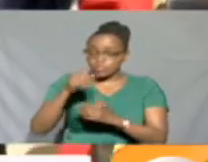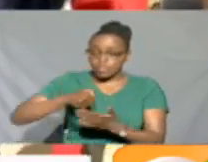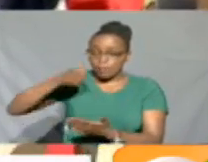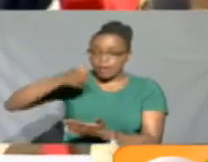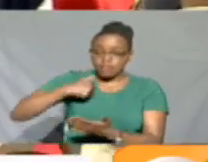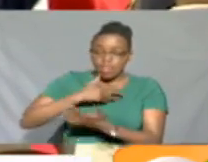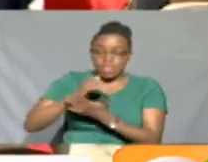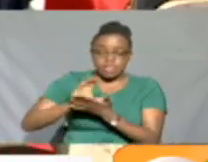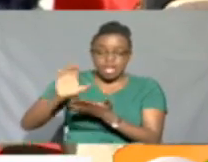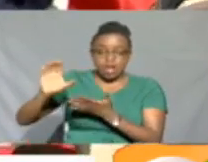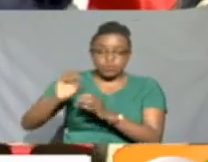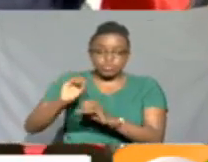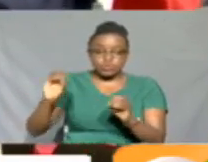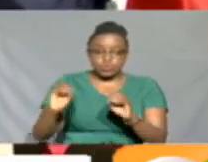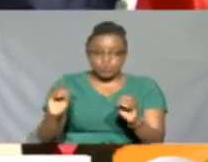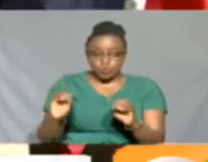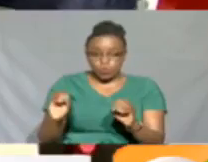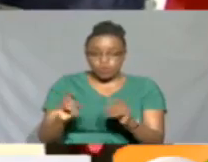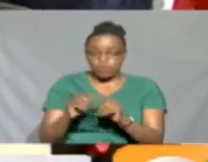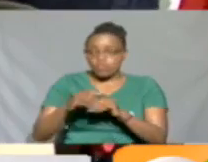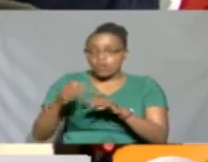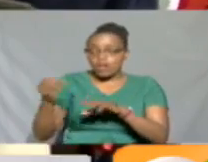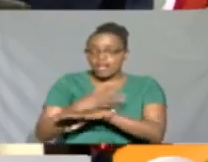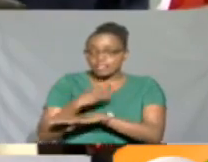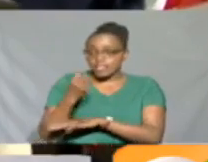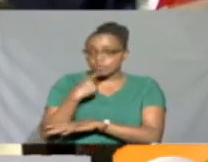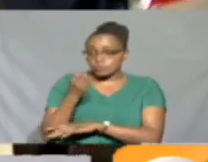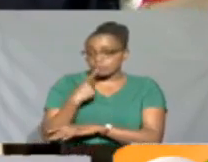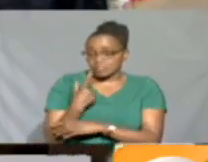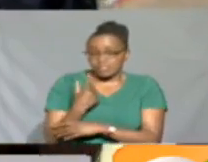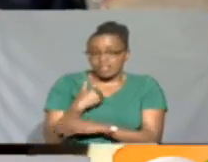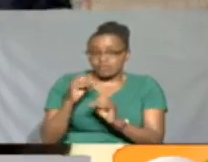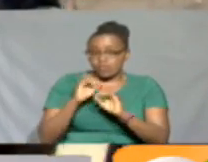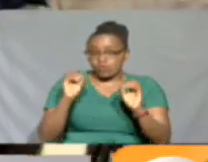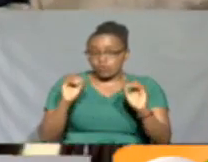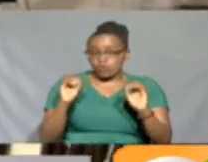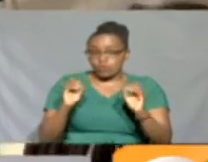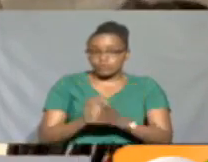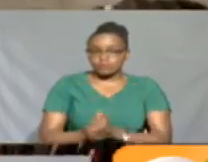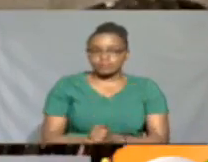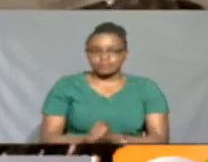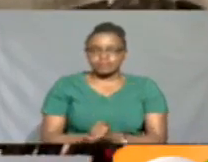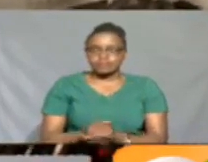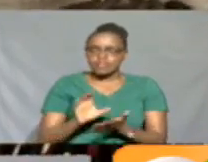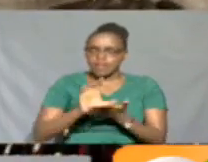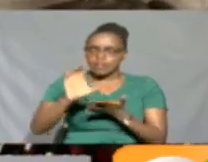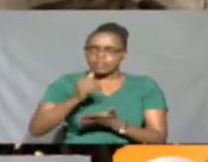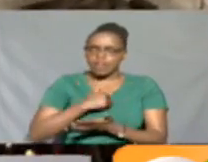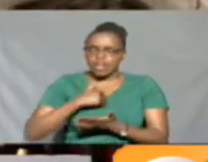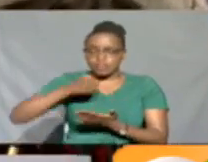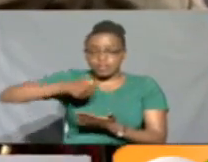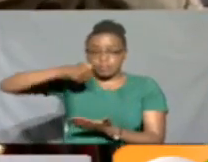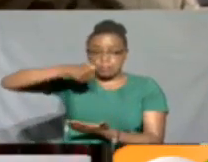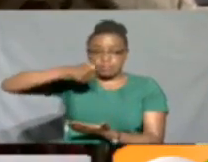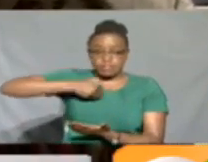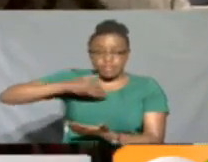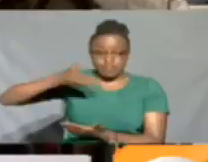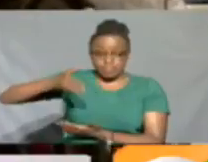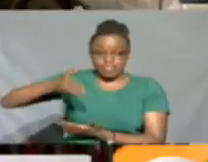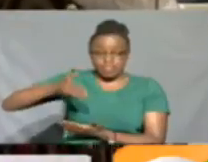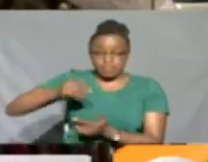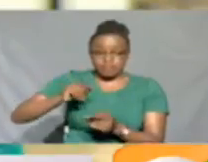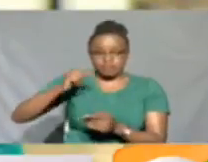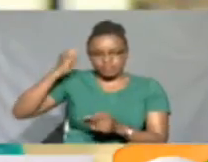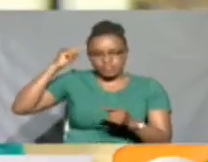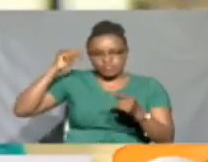was no allocation on cancer treatment, to be exact. No, there have been allocation in the budget, mainly in